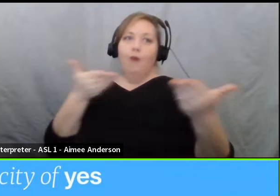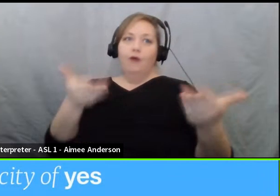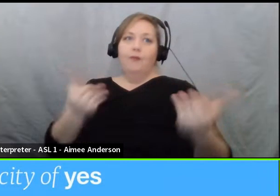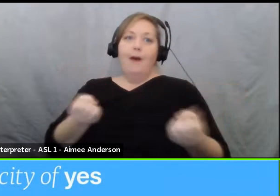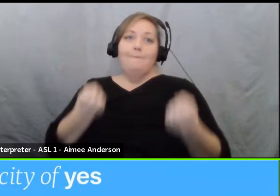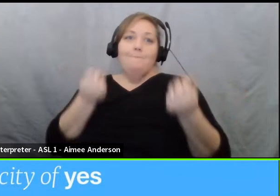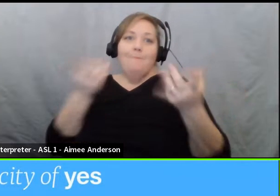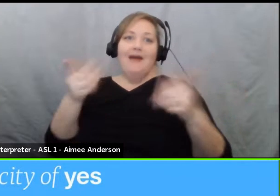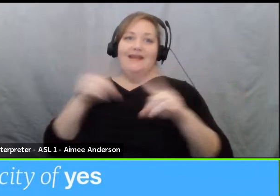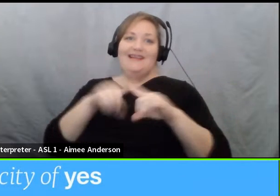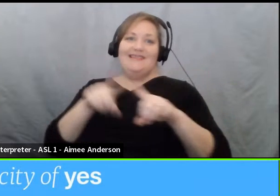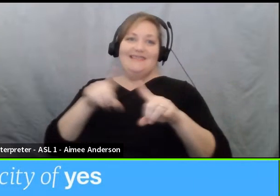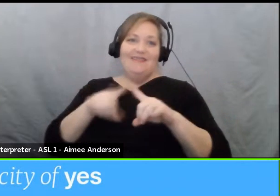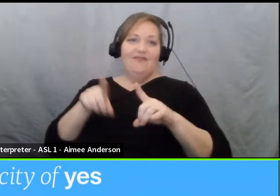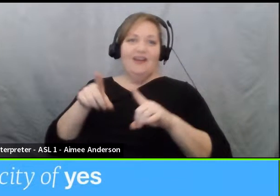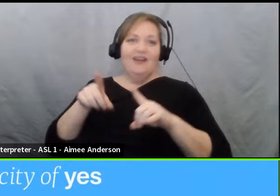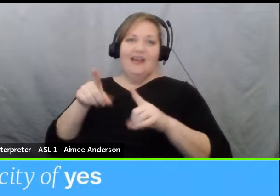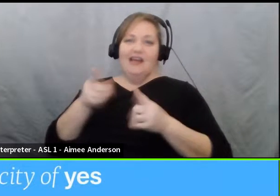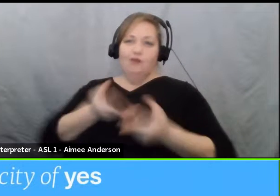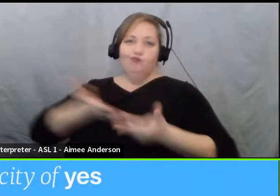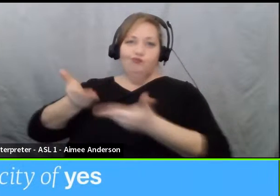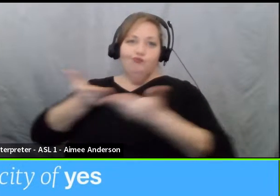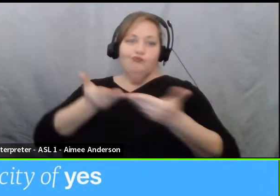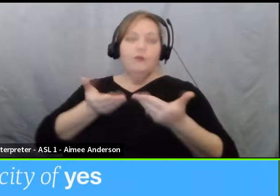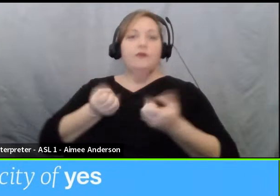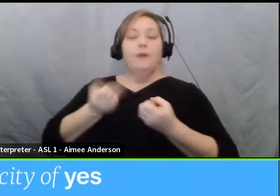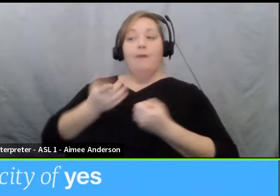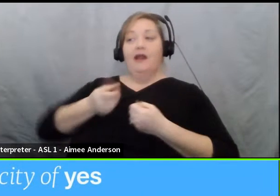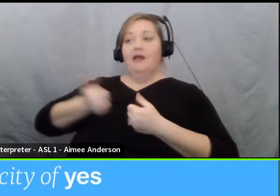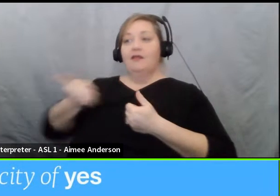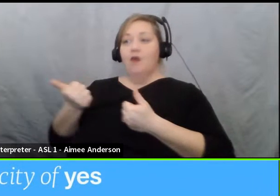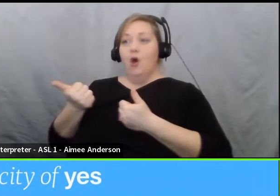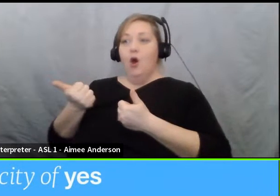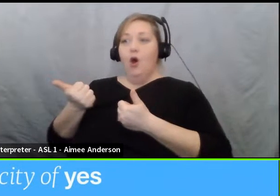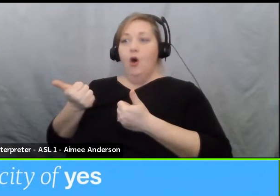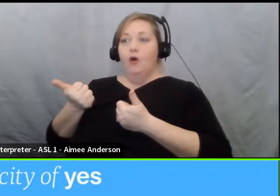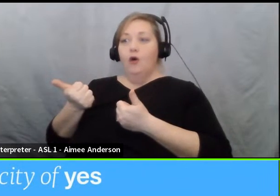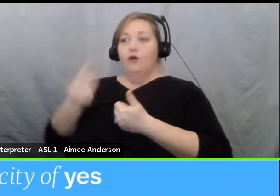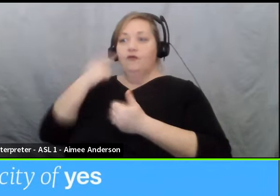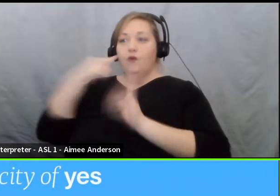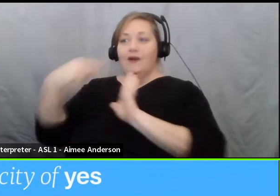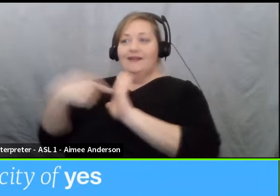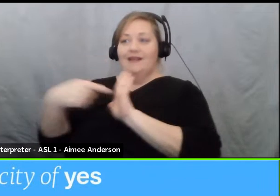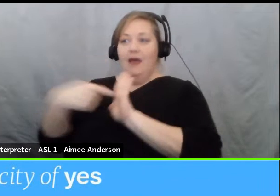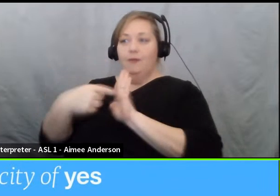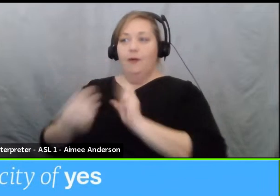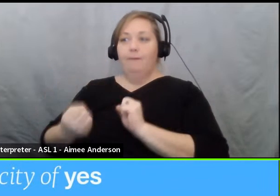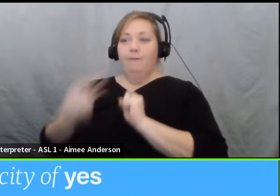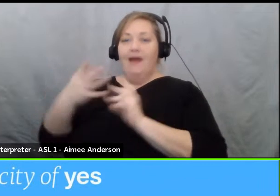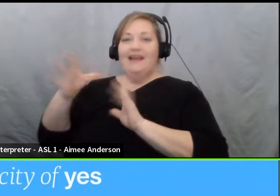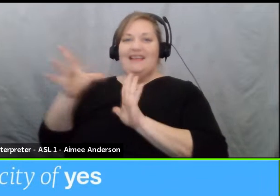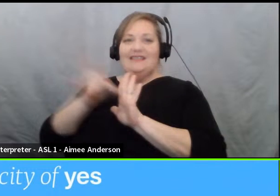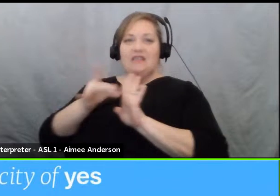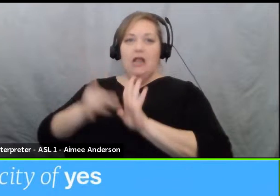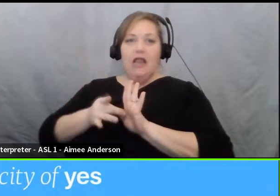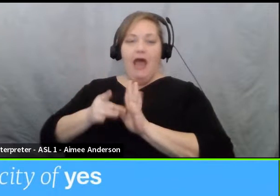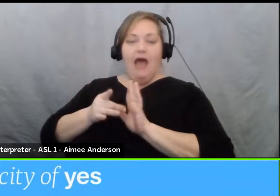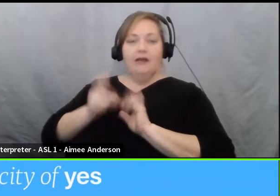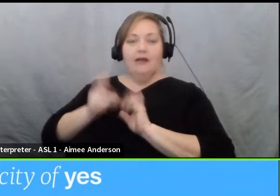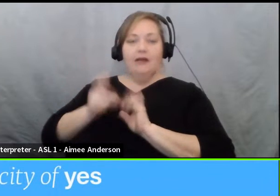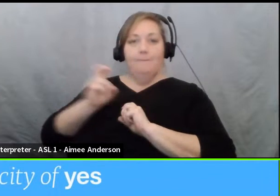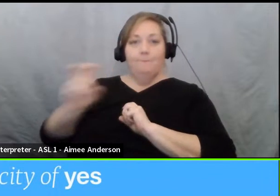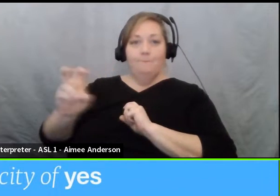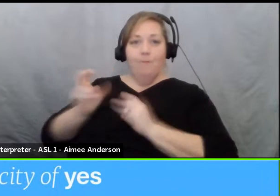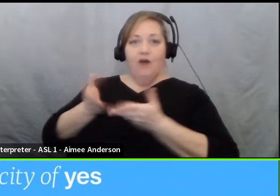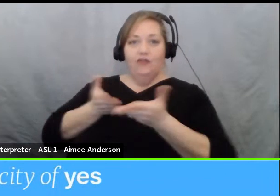development, and so many of those locations may be served by our other proposals. So for example, many select bus services in the low-density areas travel along